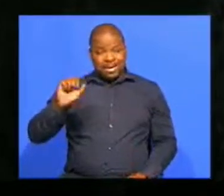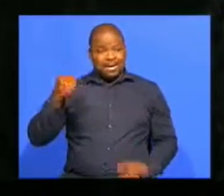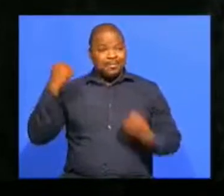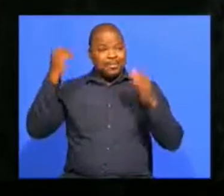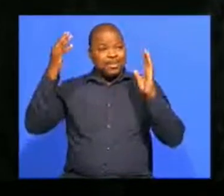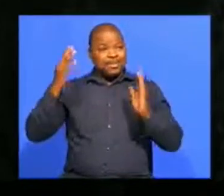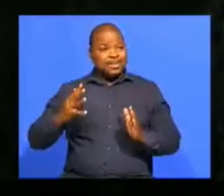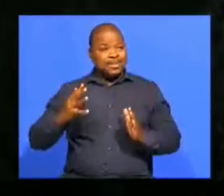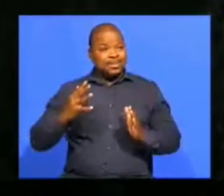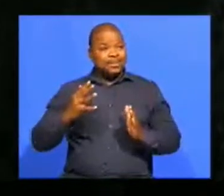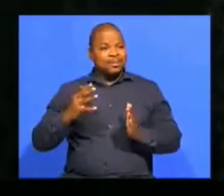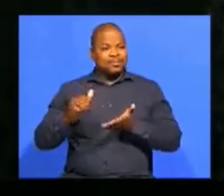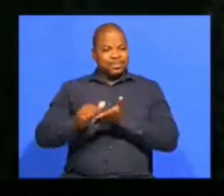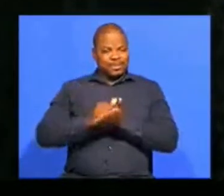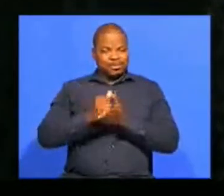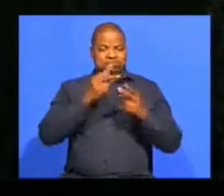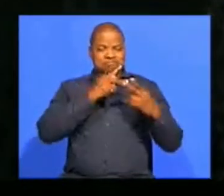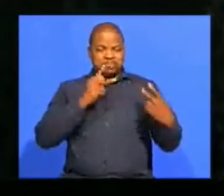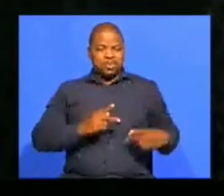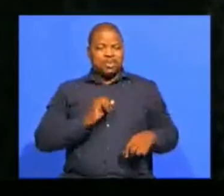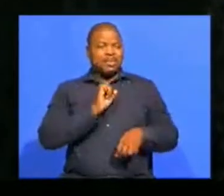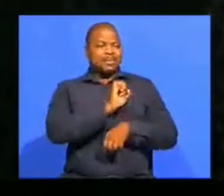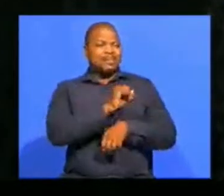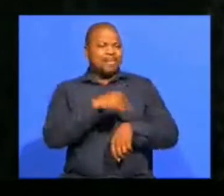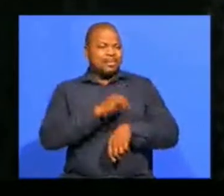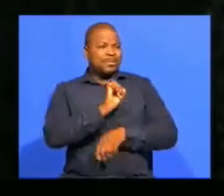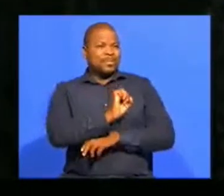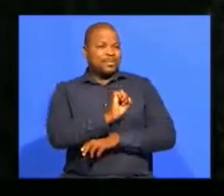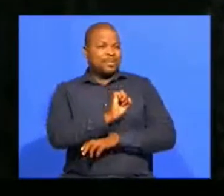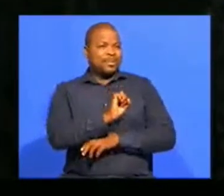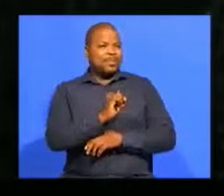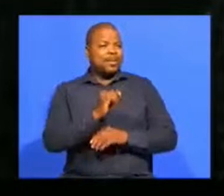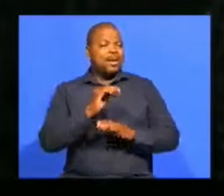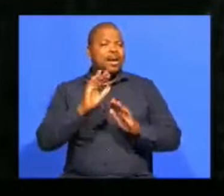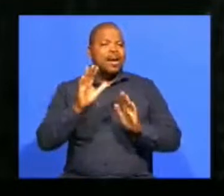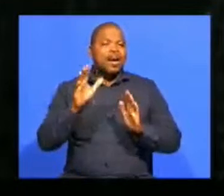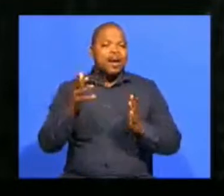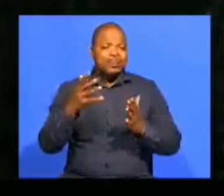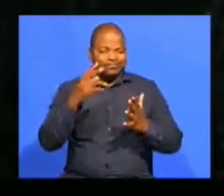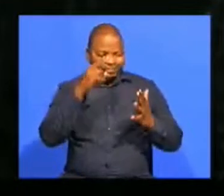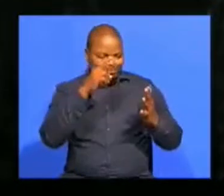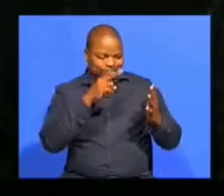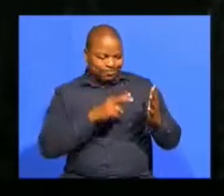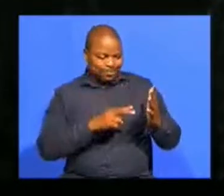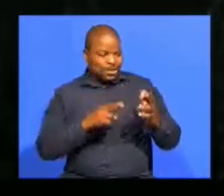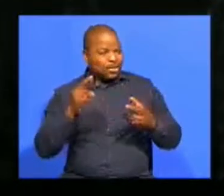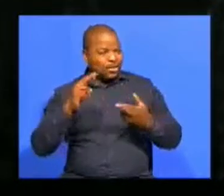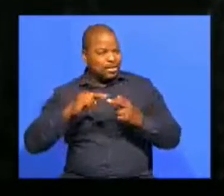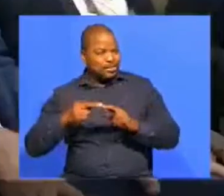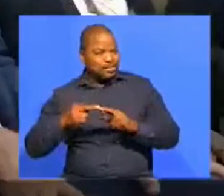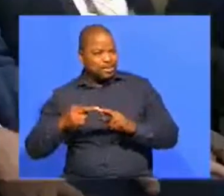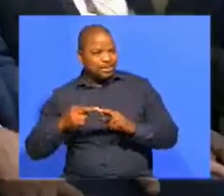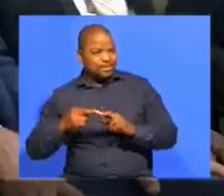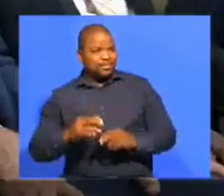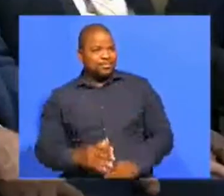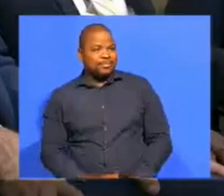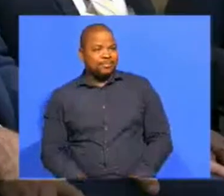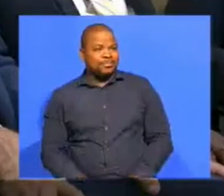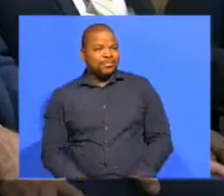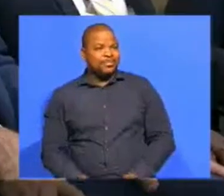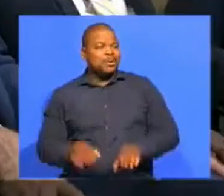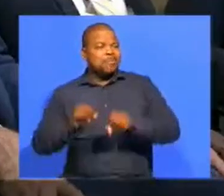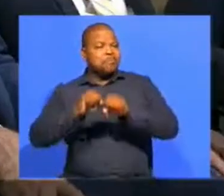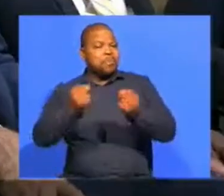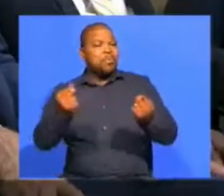minister, and he responded in kind in his time about how they admired these relations. We broke